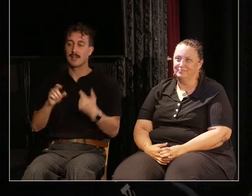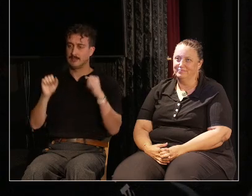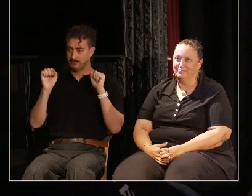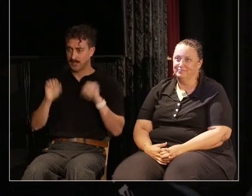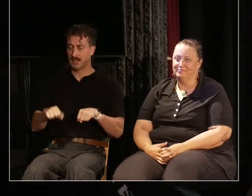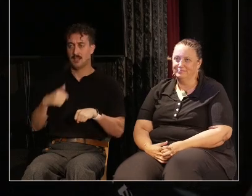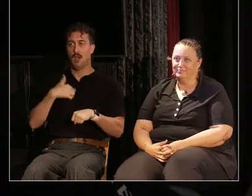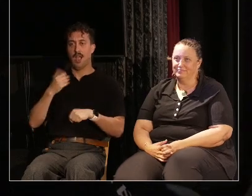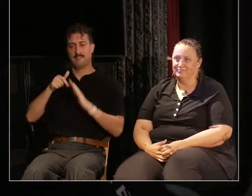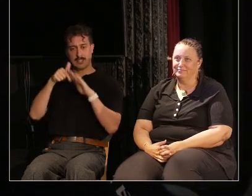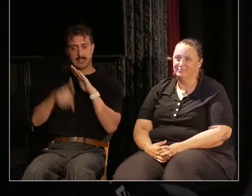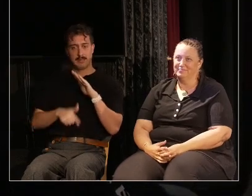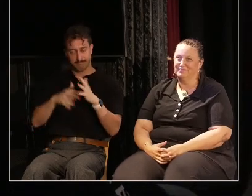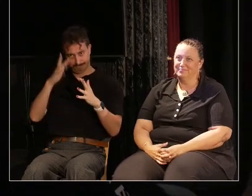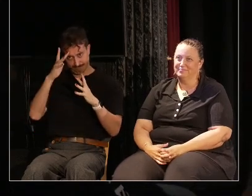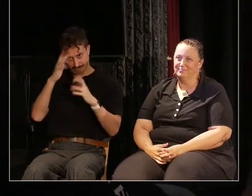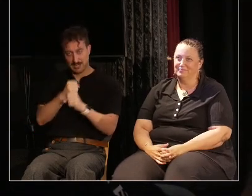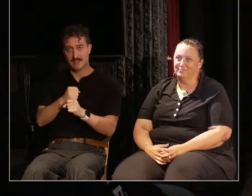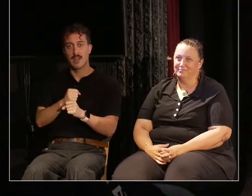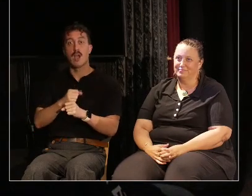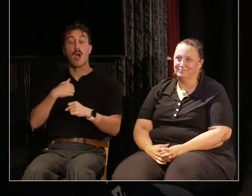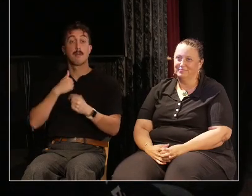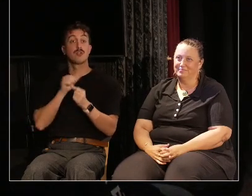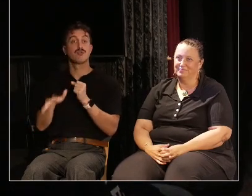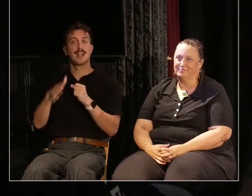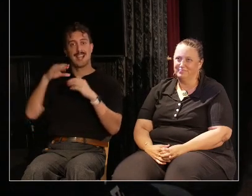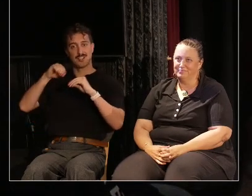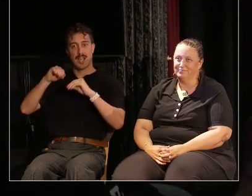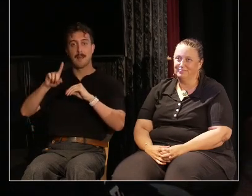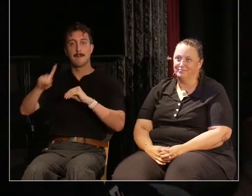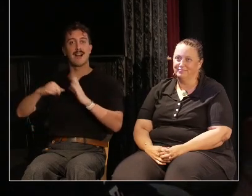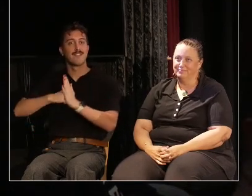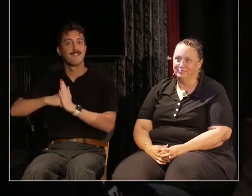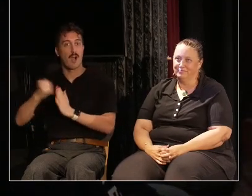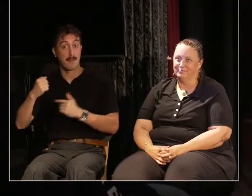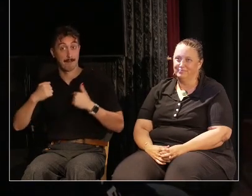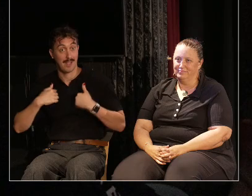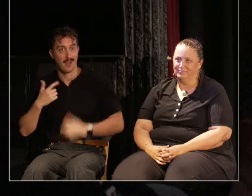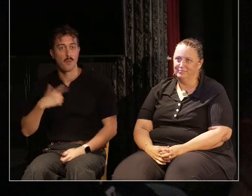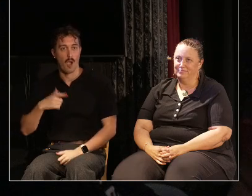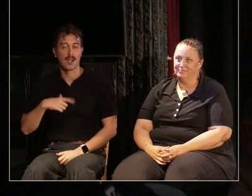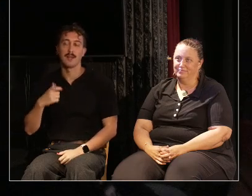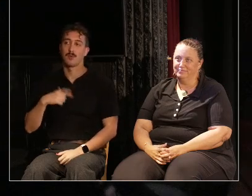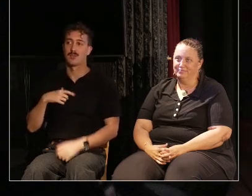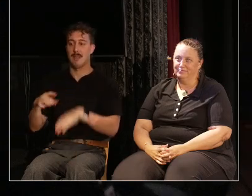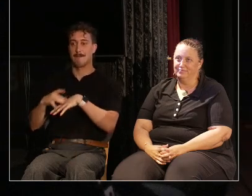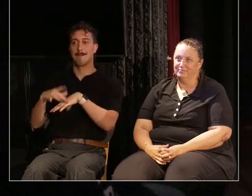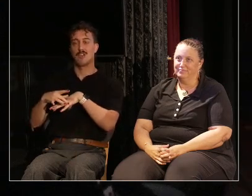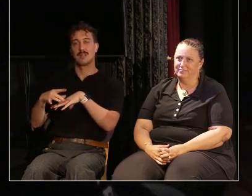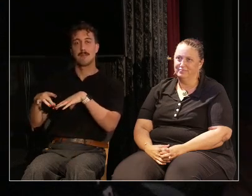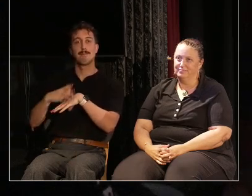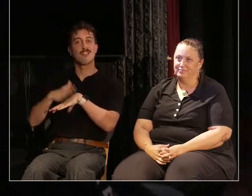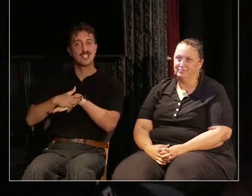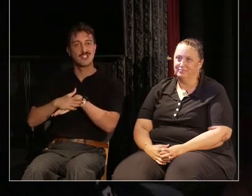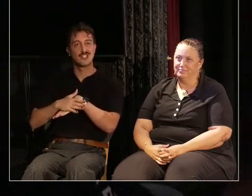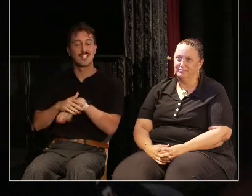educator. But in the same statement, they said that they decided to fire me because mine is a same-sex marriage.